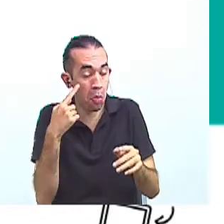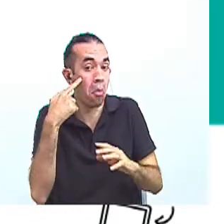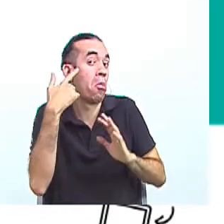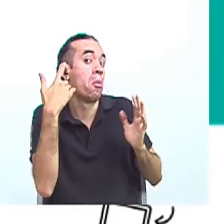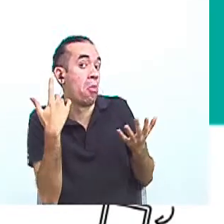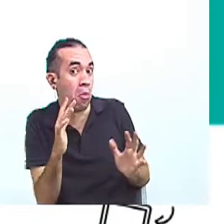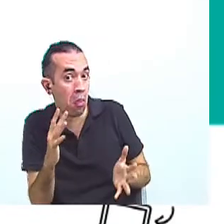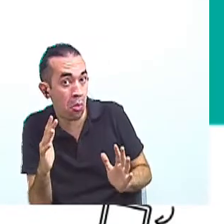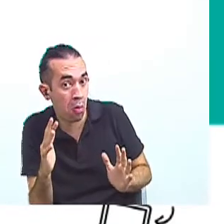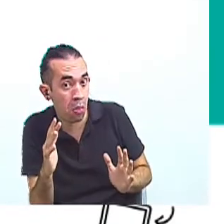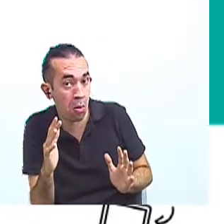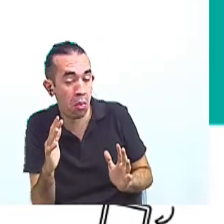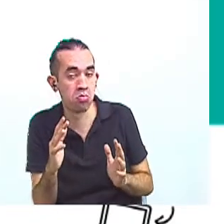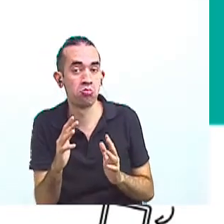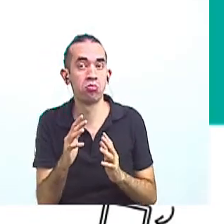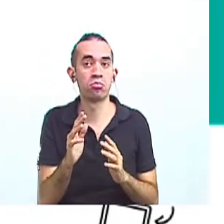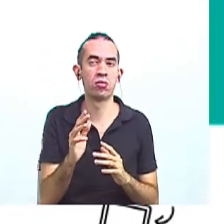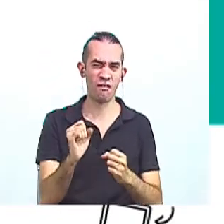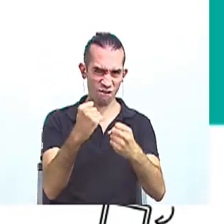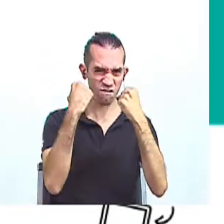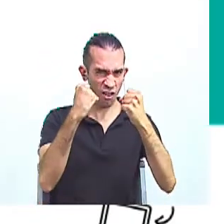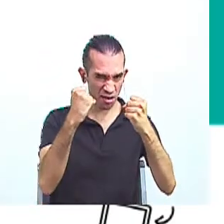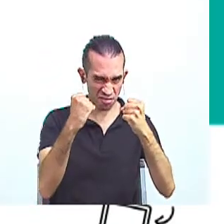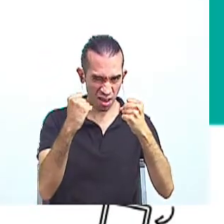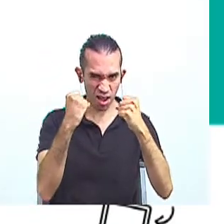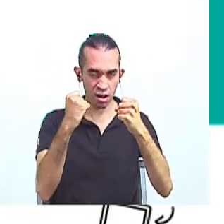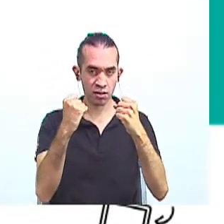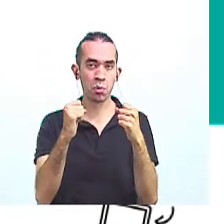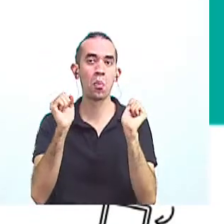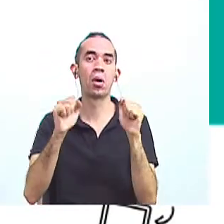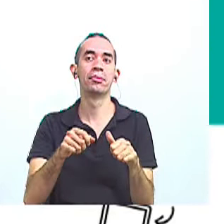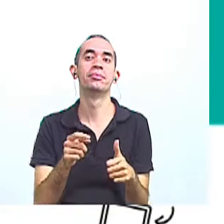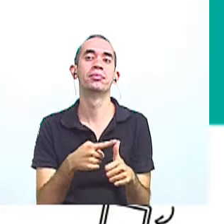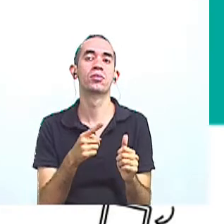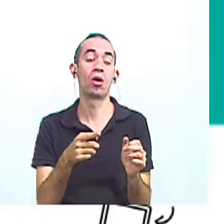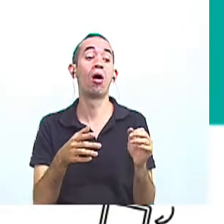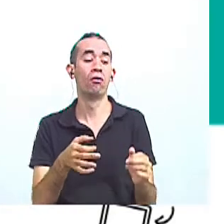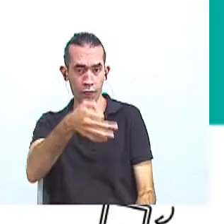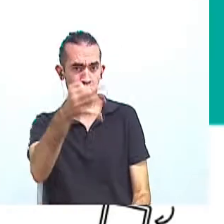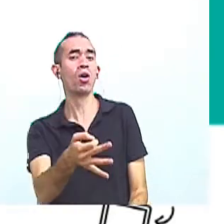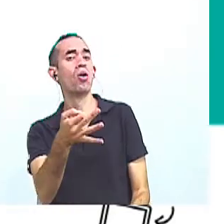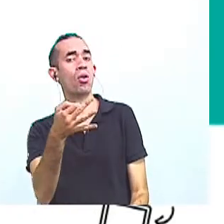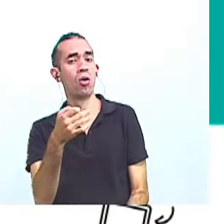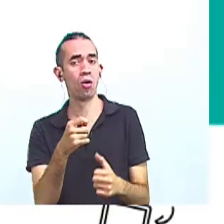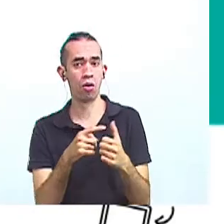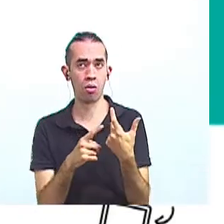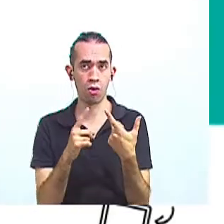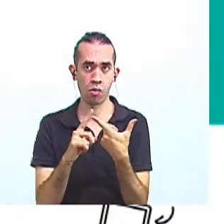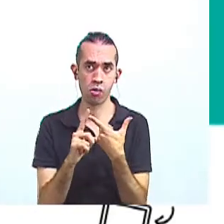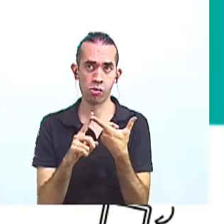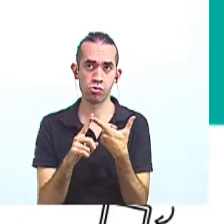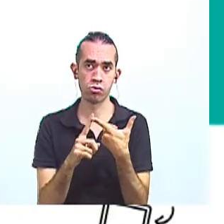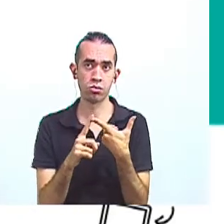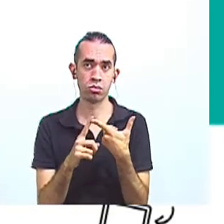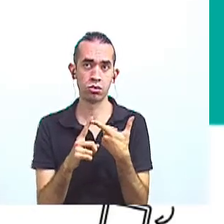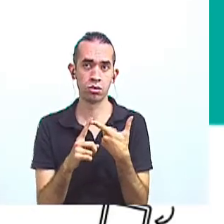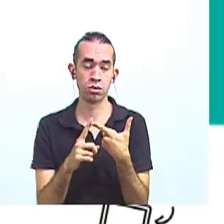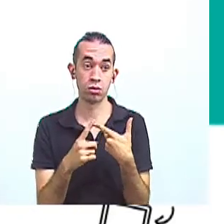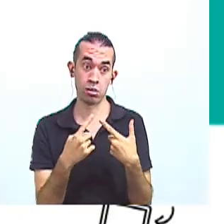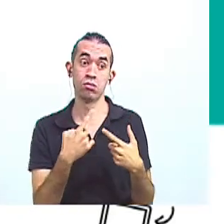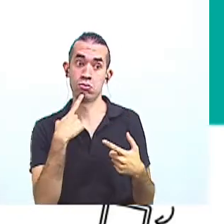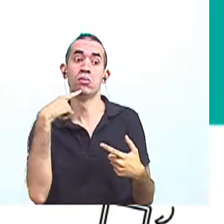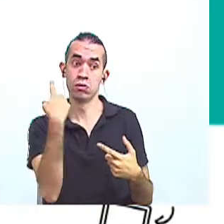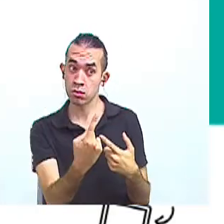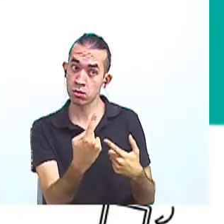that. And if it is a strong opinion, you can say, I bet that. You can also say, I dare say